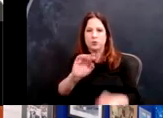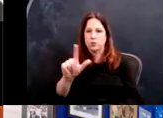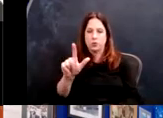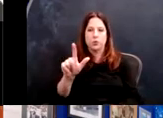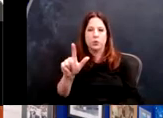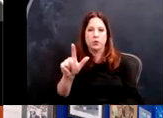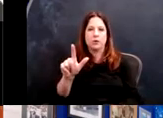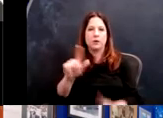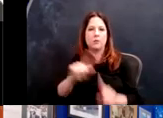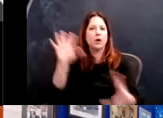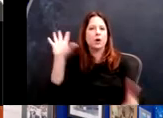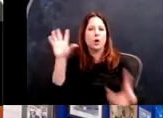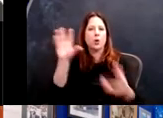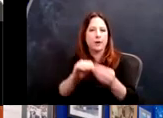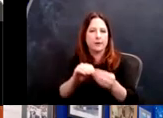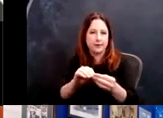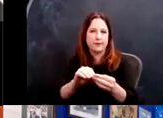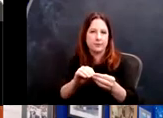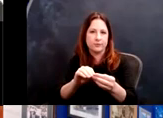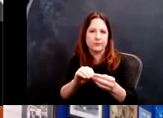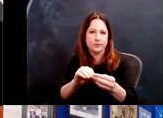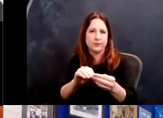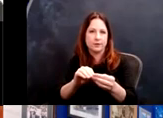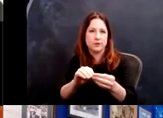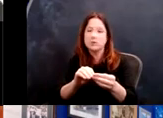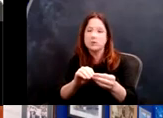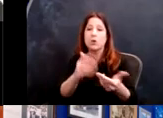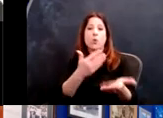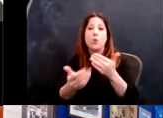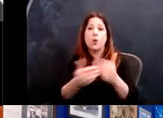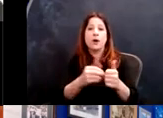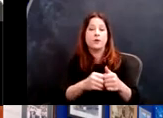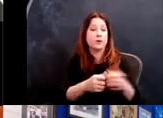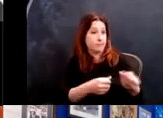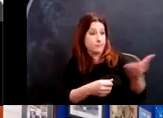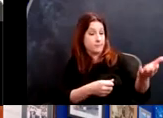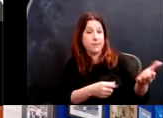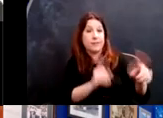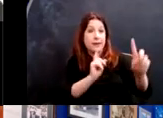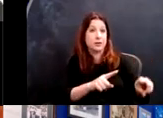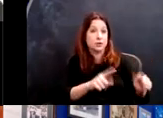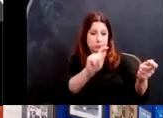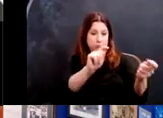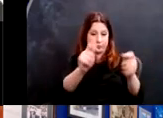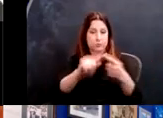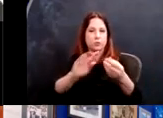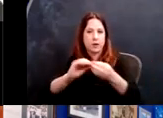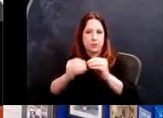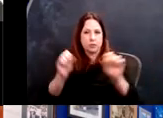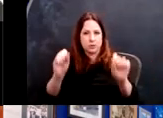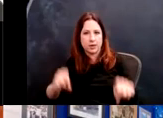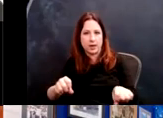it's quantitative. So you could take the answers and convert them to numbers and